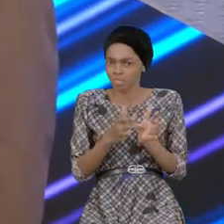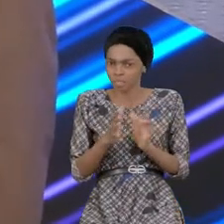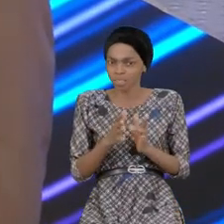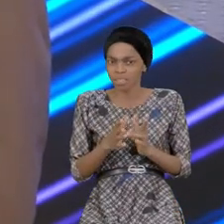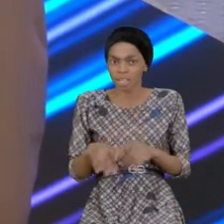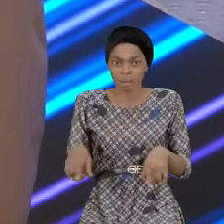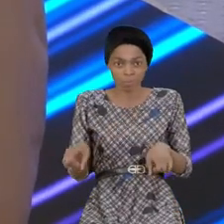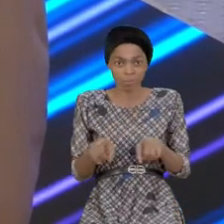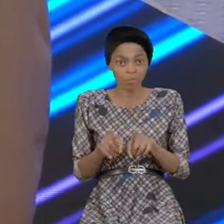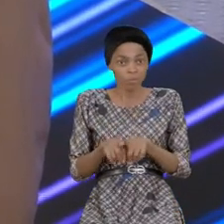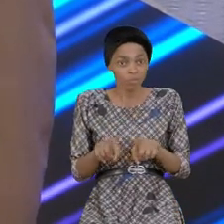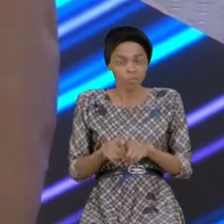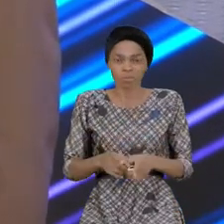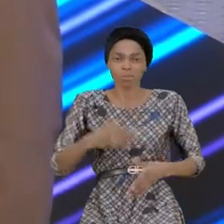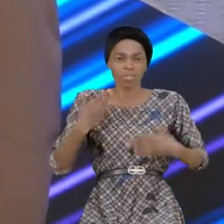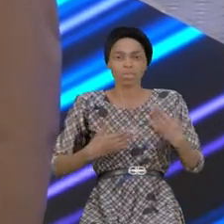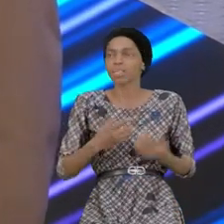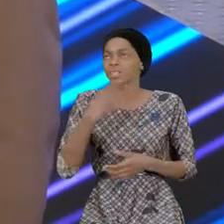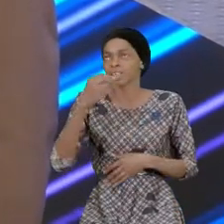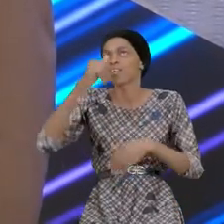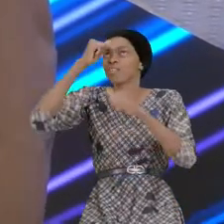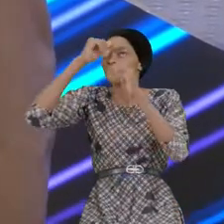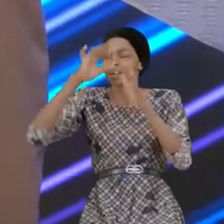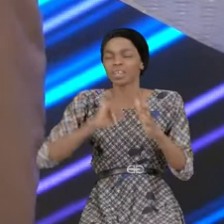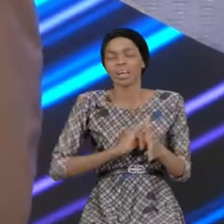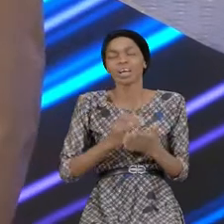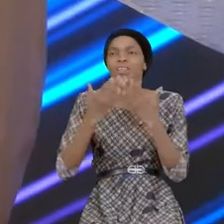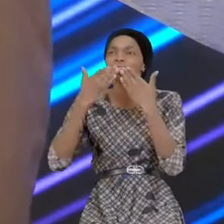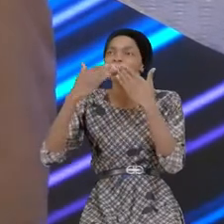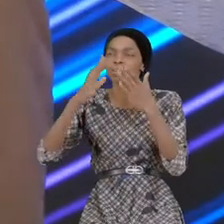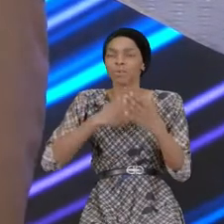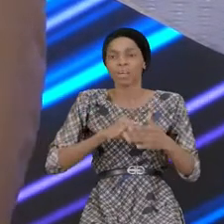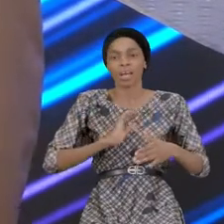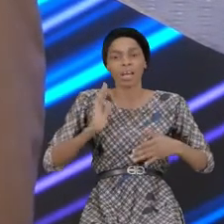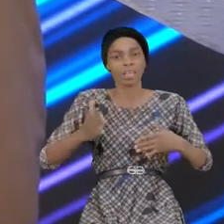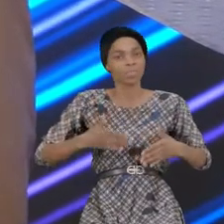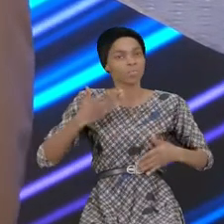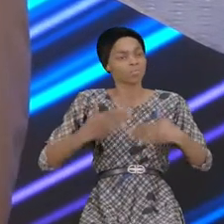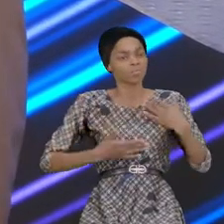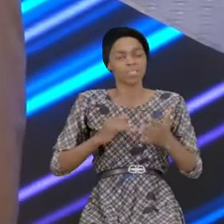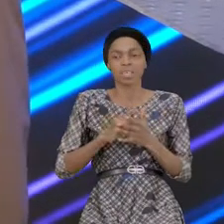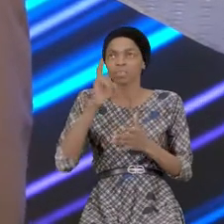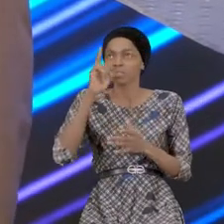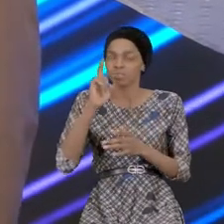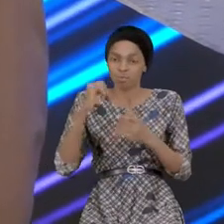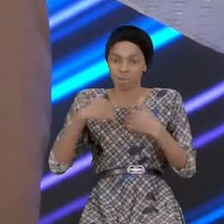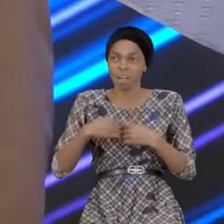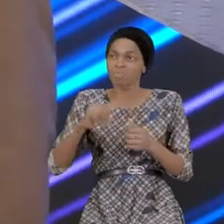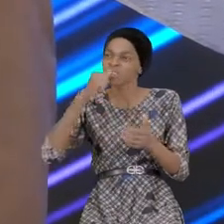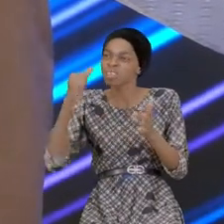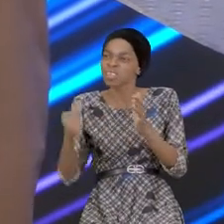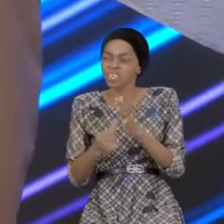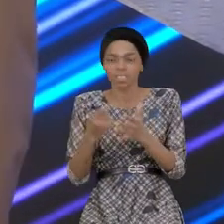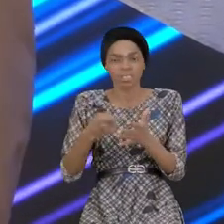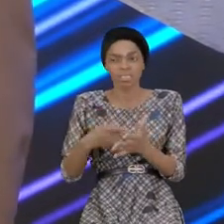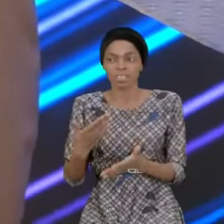and said, Father, I thank you and I rejoice because you have hidden these things from the high